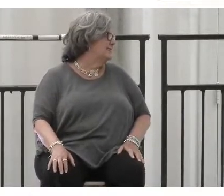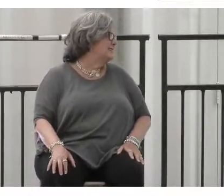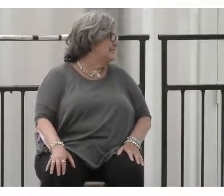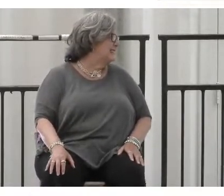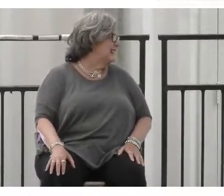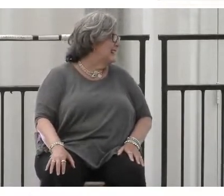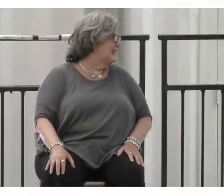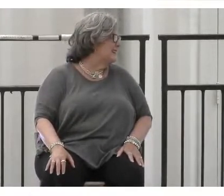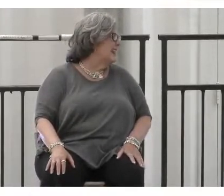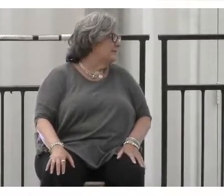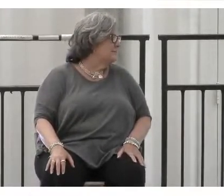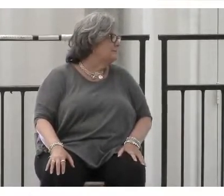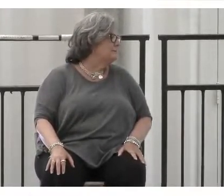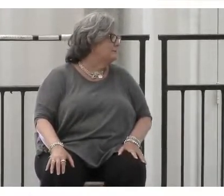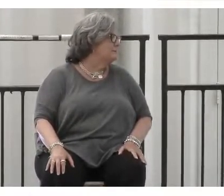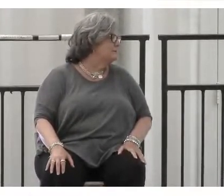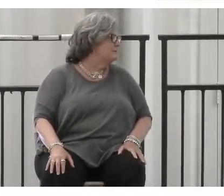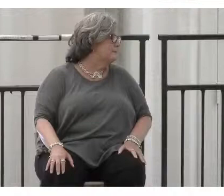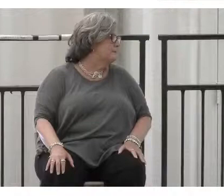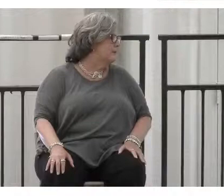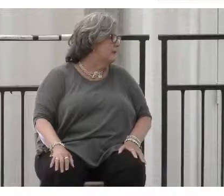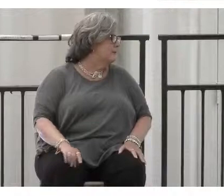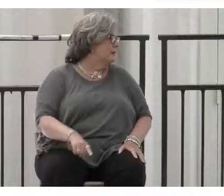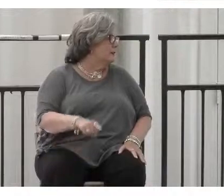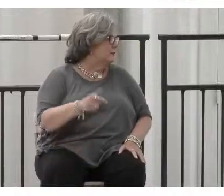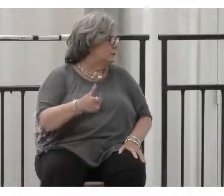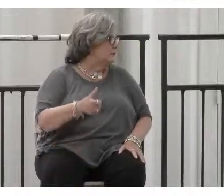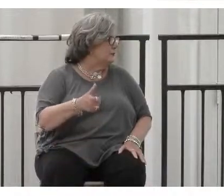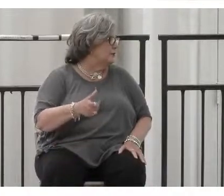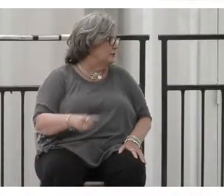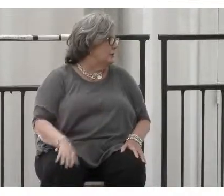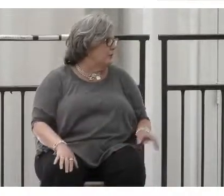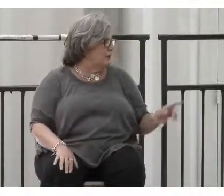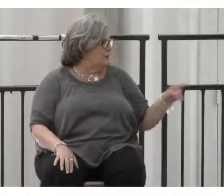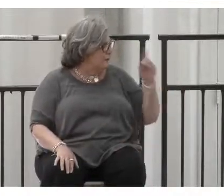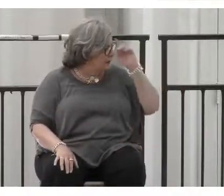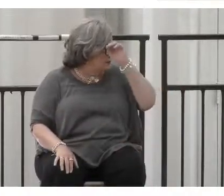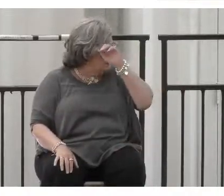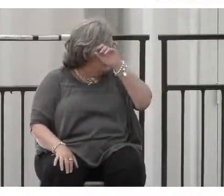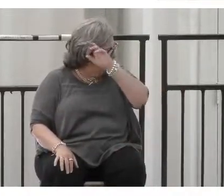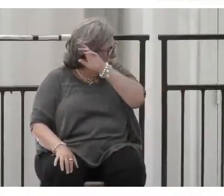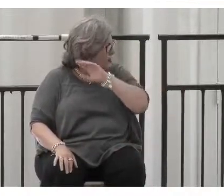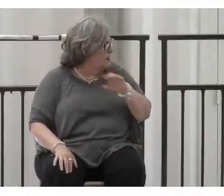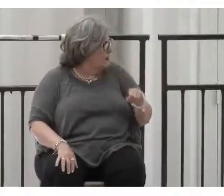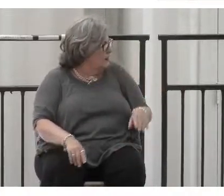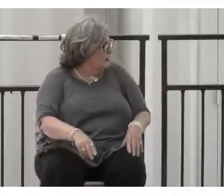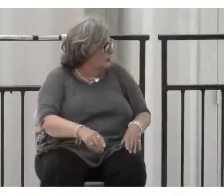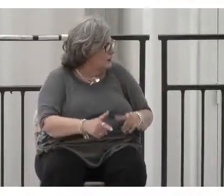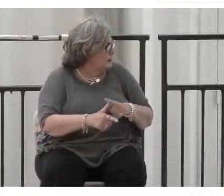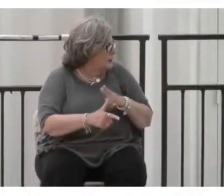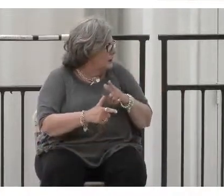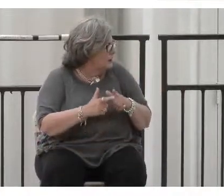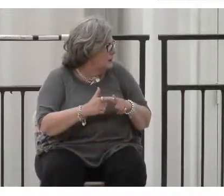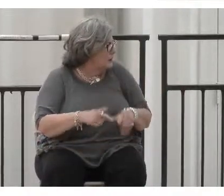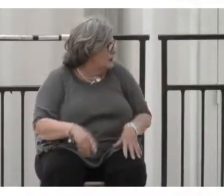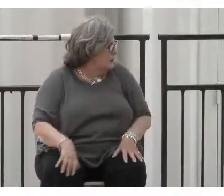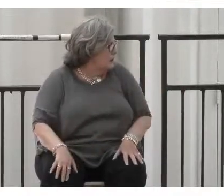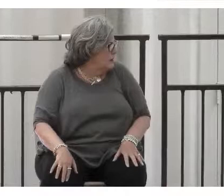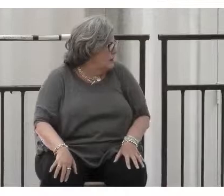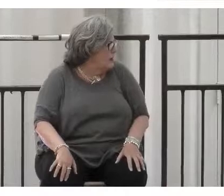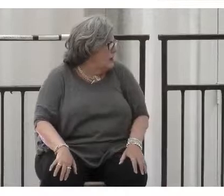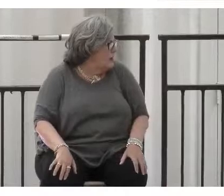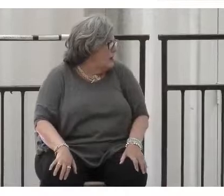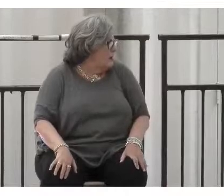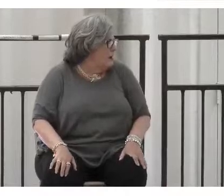an interesting tool which was the 3D scanner, and we thought after teaching them the basics, we sought